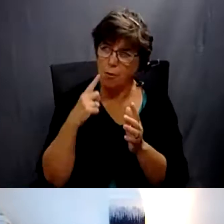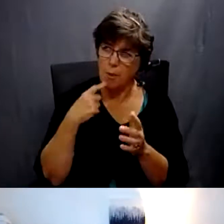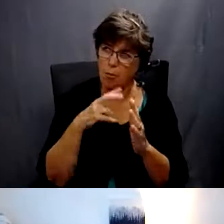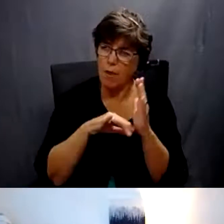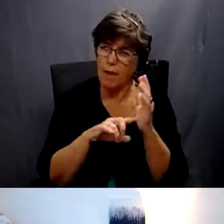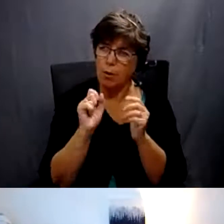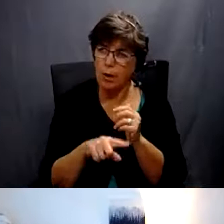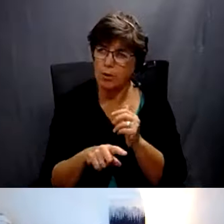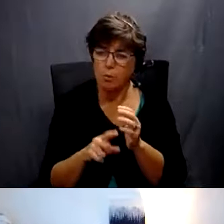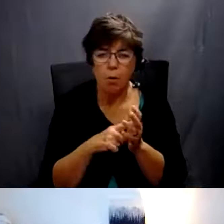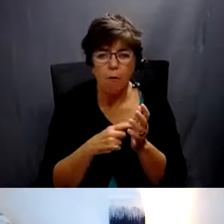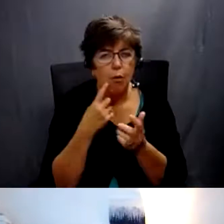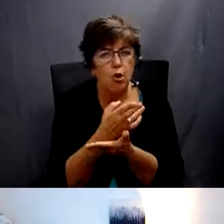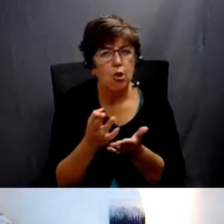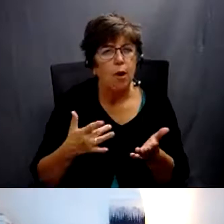but what does that mean for you?